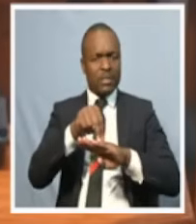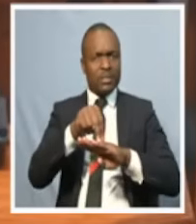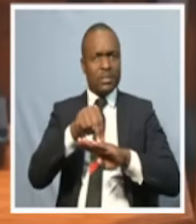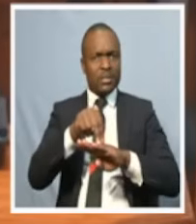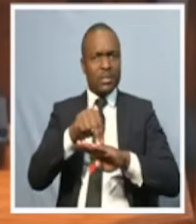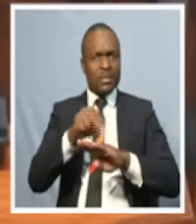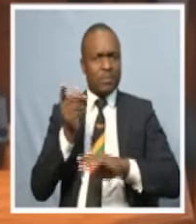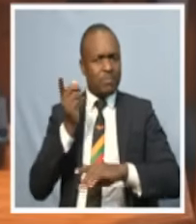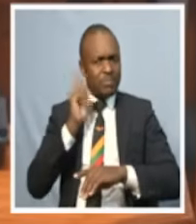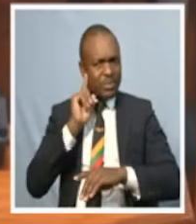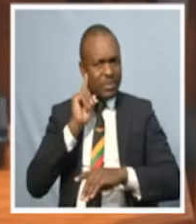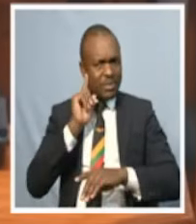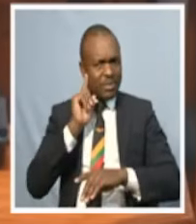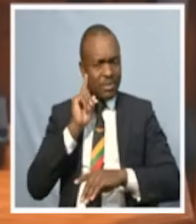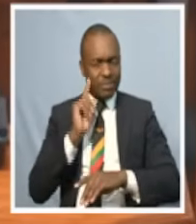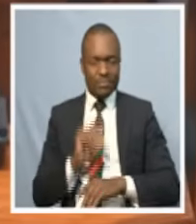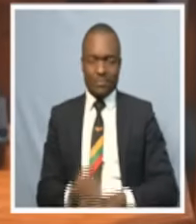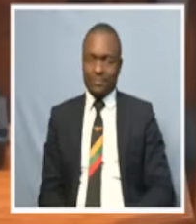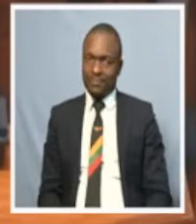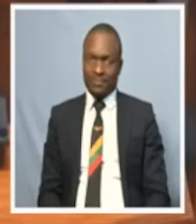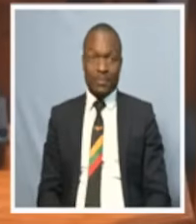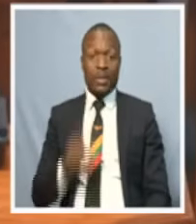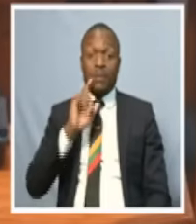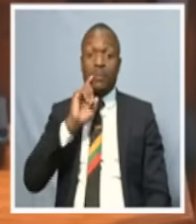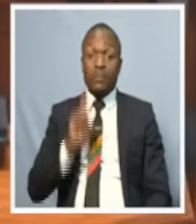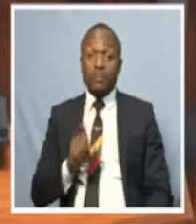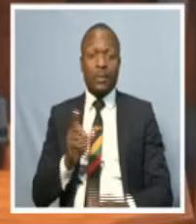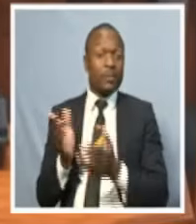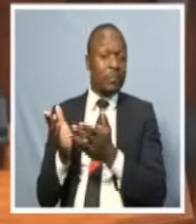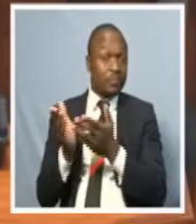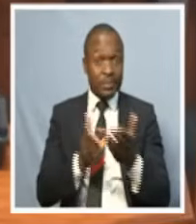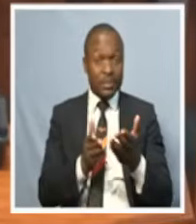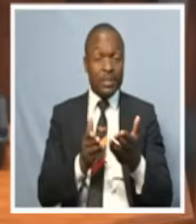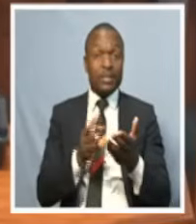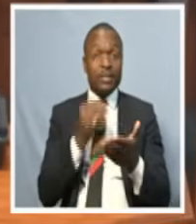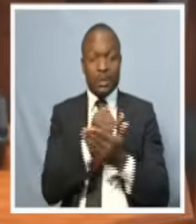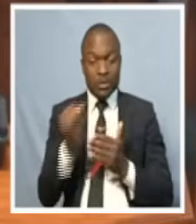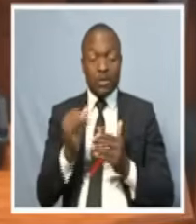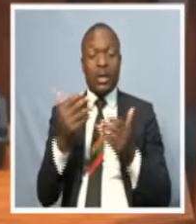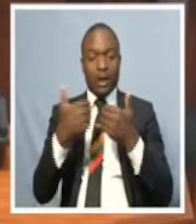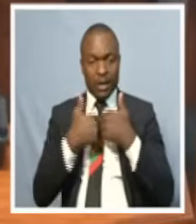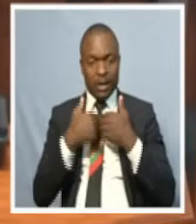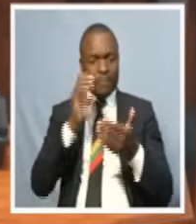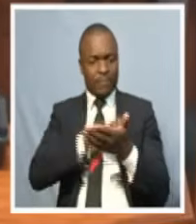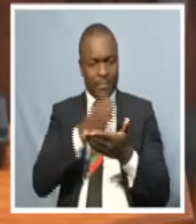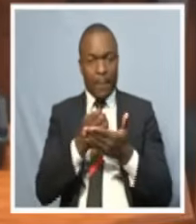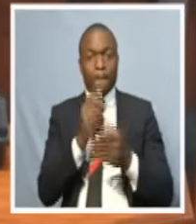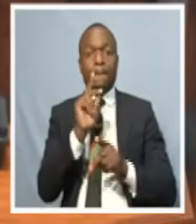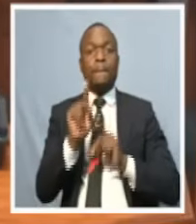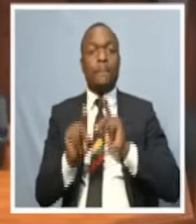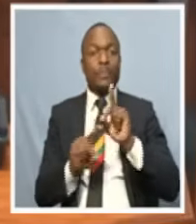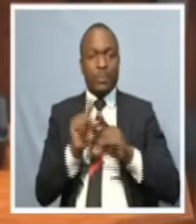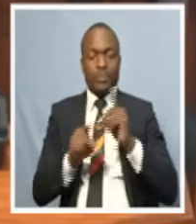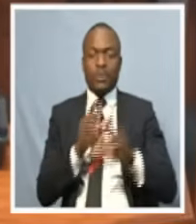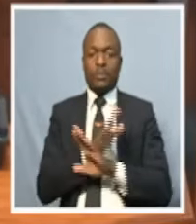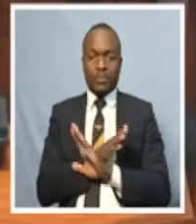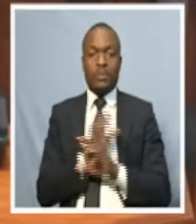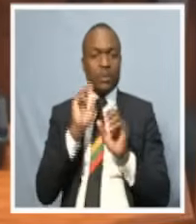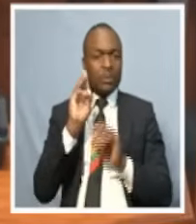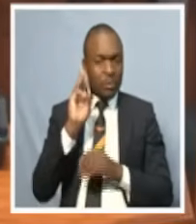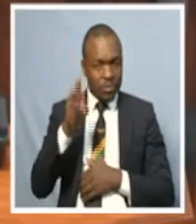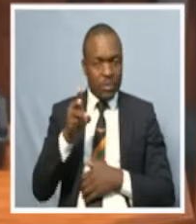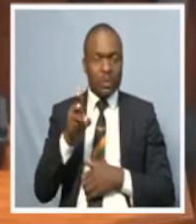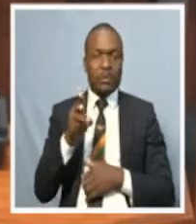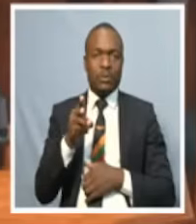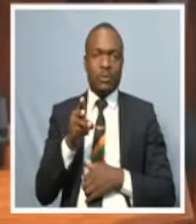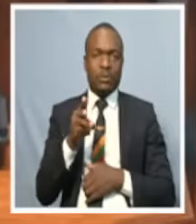is listening. Let's try to bring issues that have got evidence so that the people of Zambia will get something